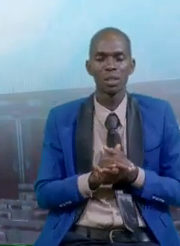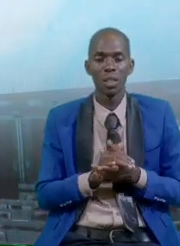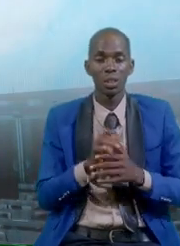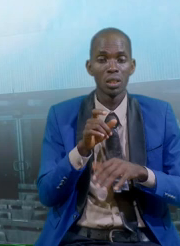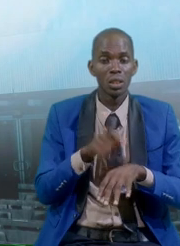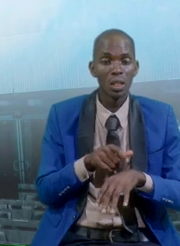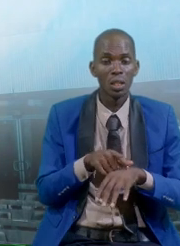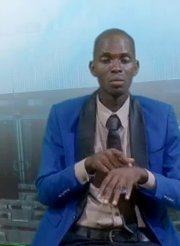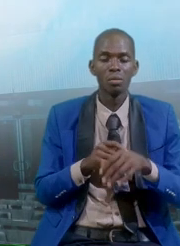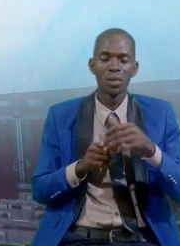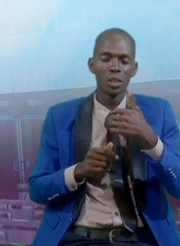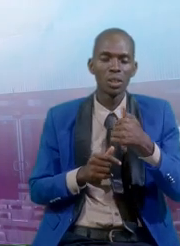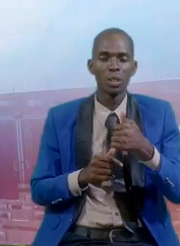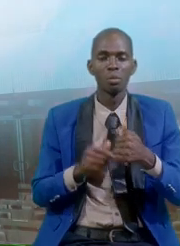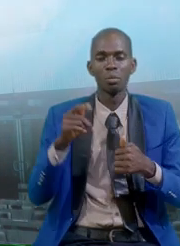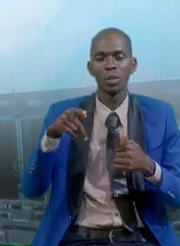3 p.m.